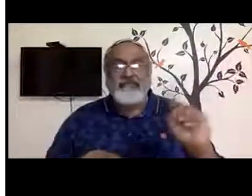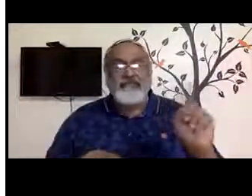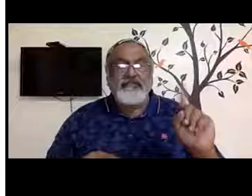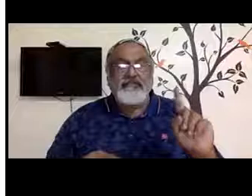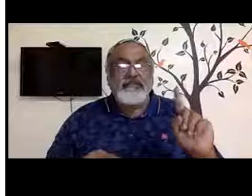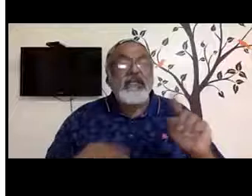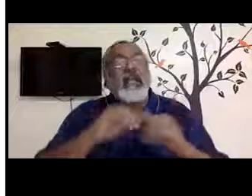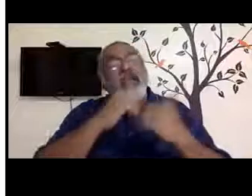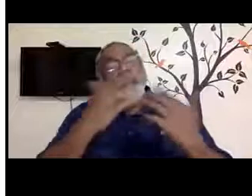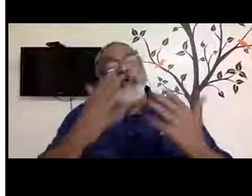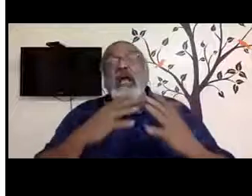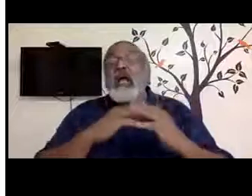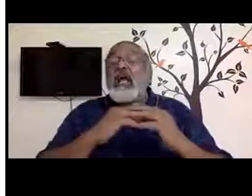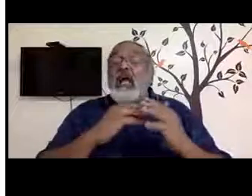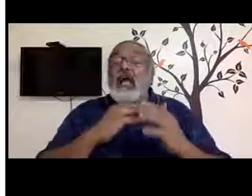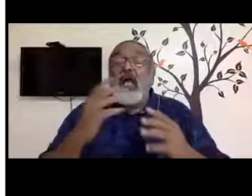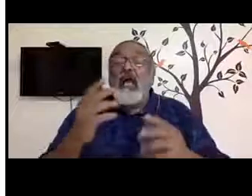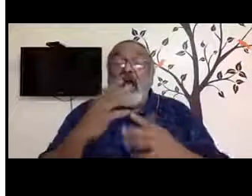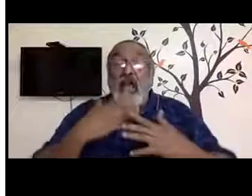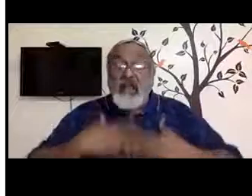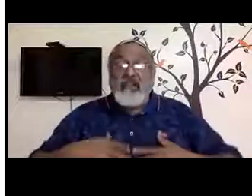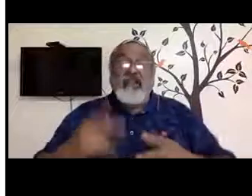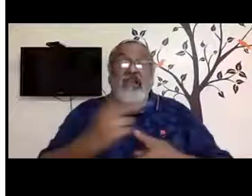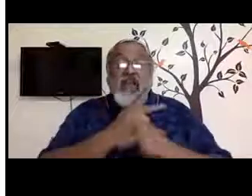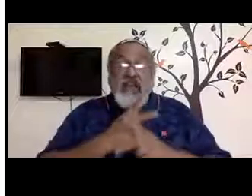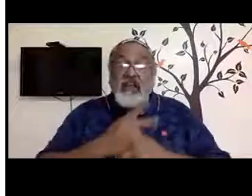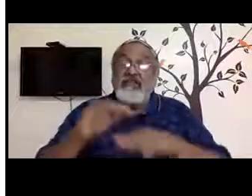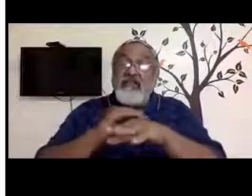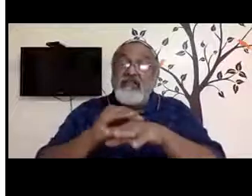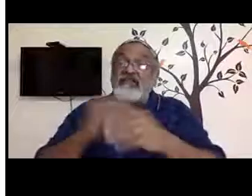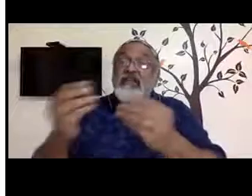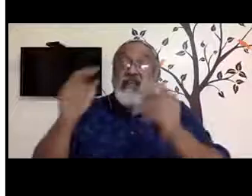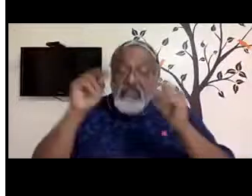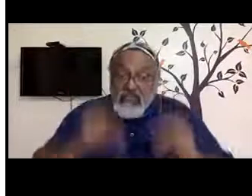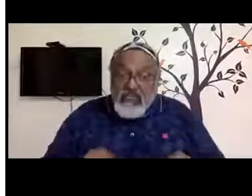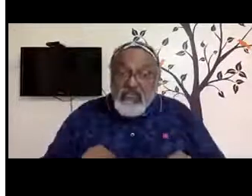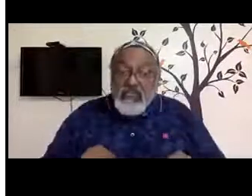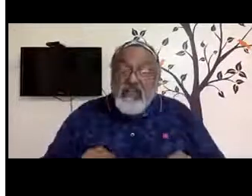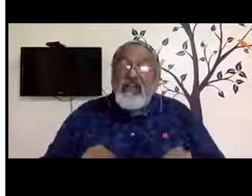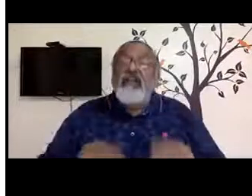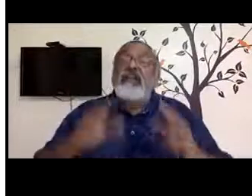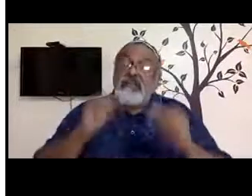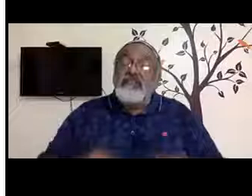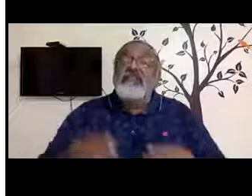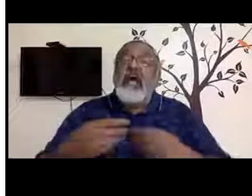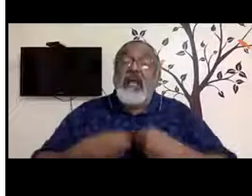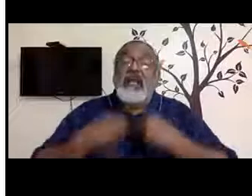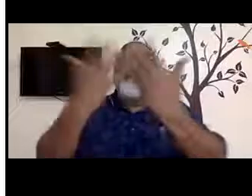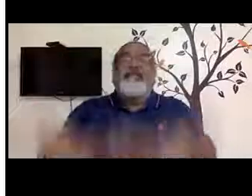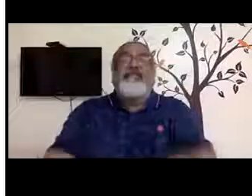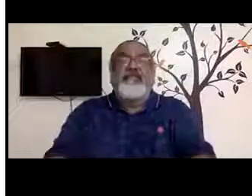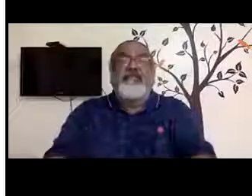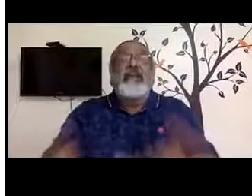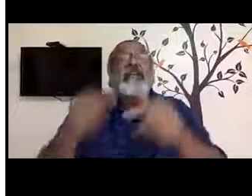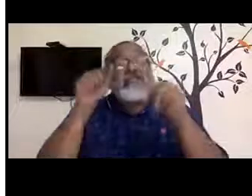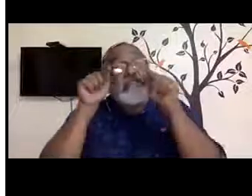a health system, a healthcare service, that service should be made available to